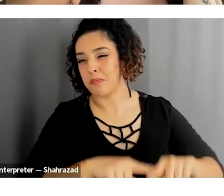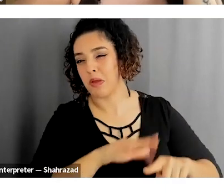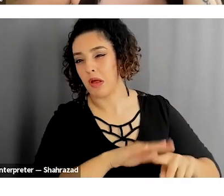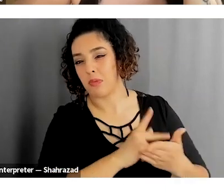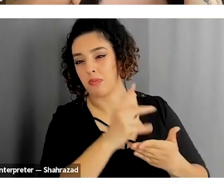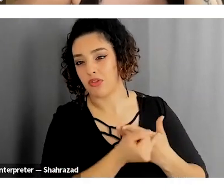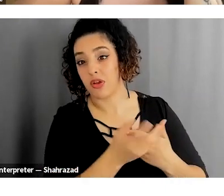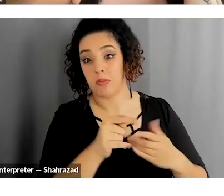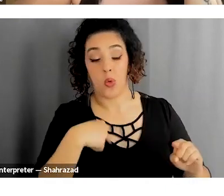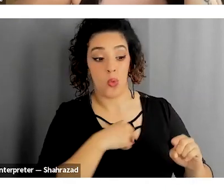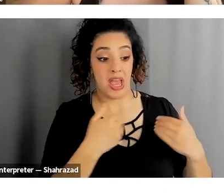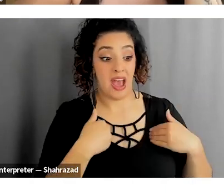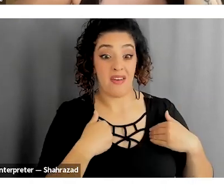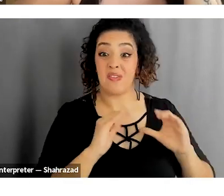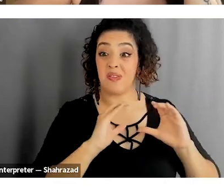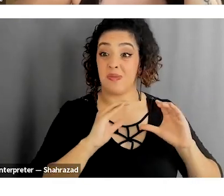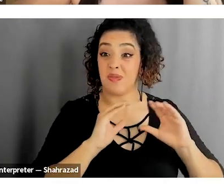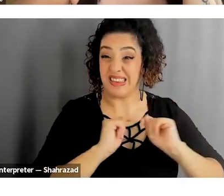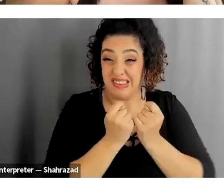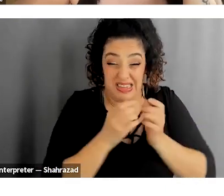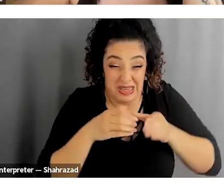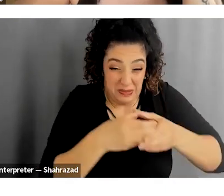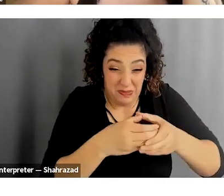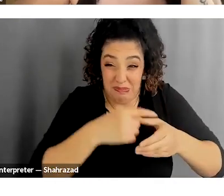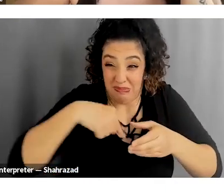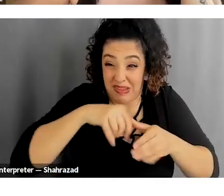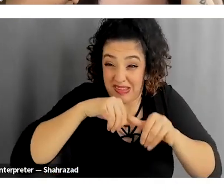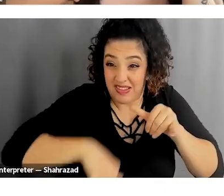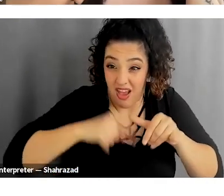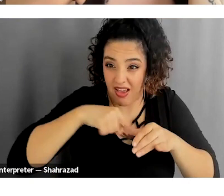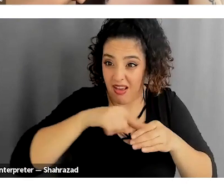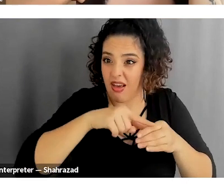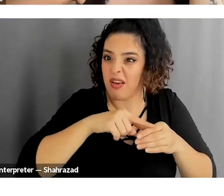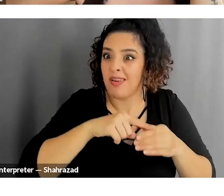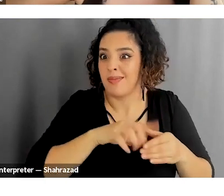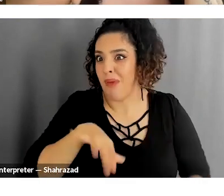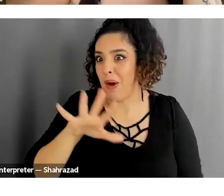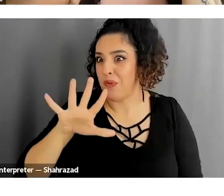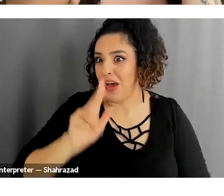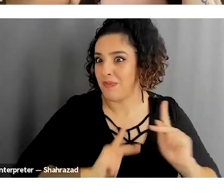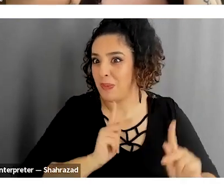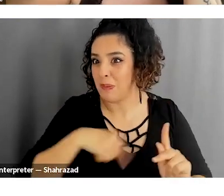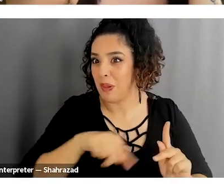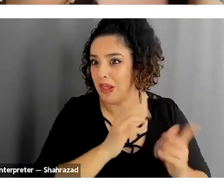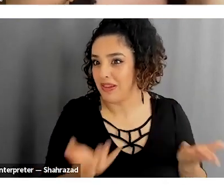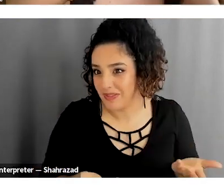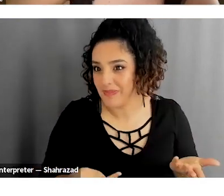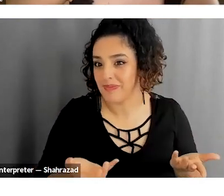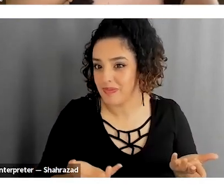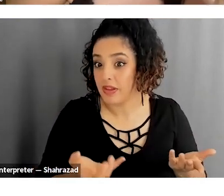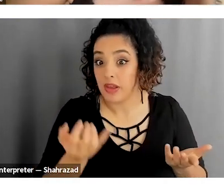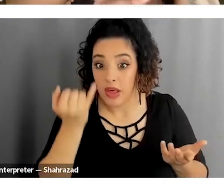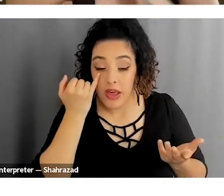5 people, a little bit under sometimes. And, if it wasn't for us being able to have